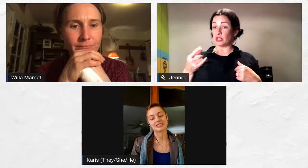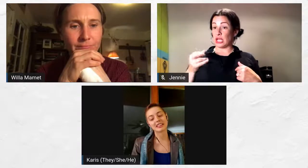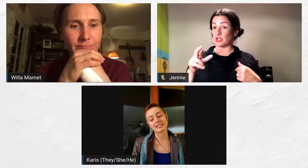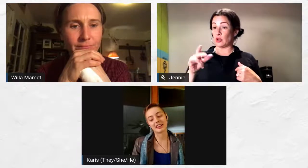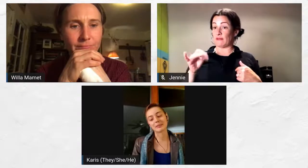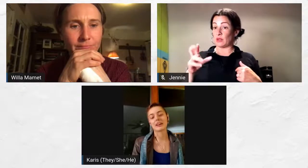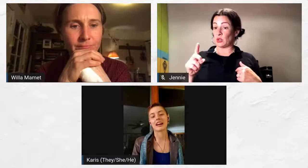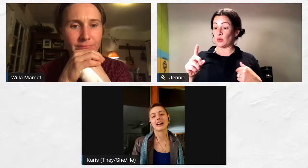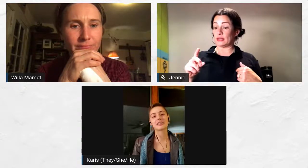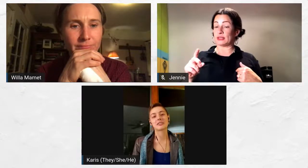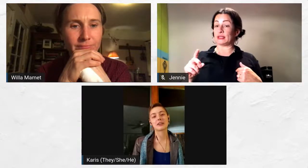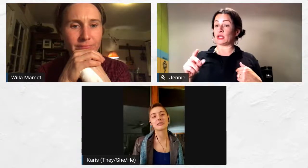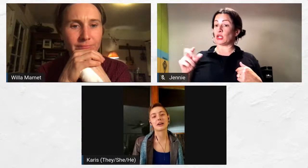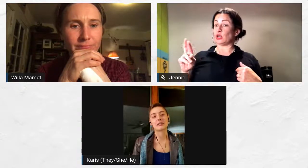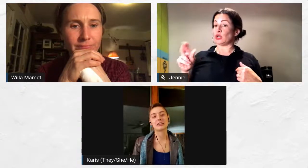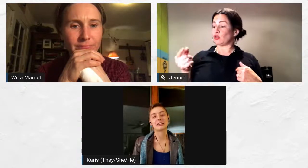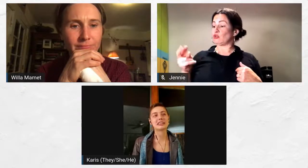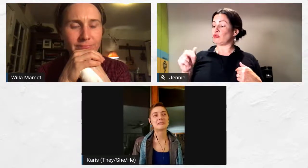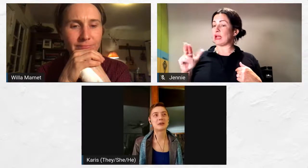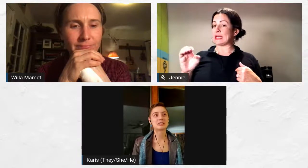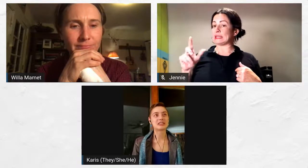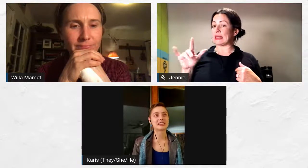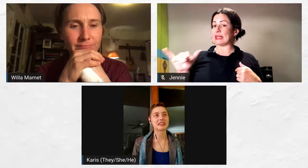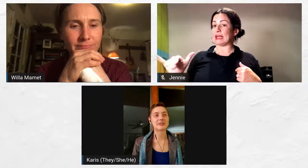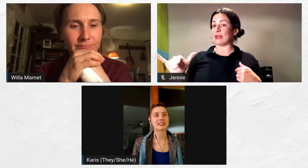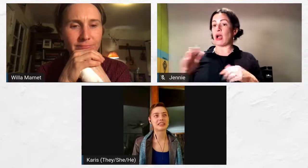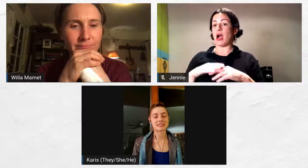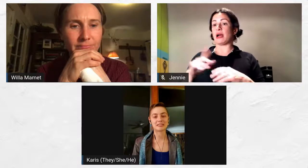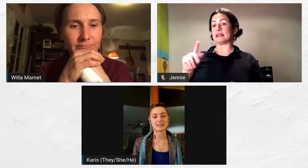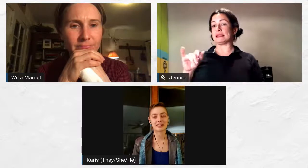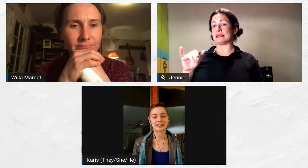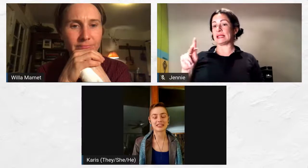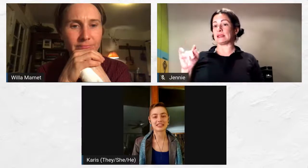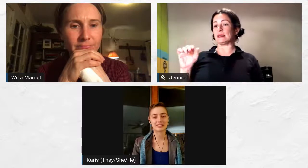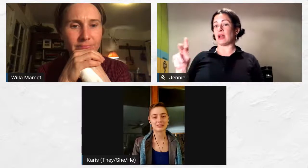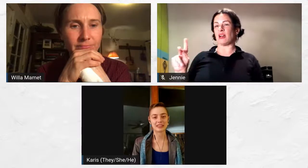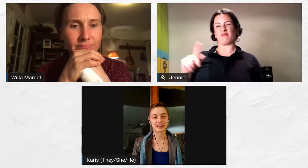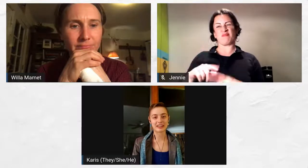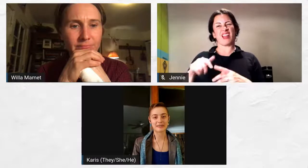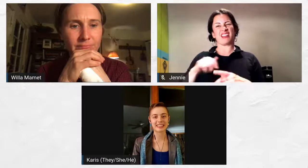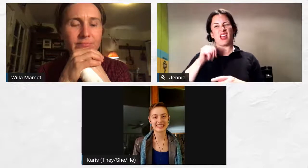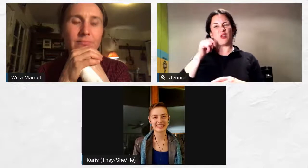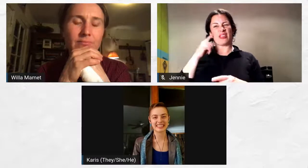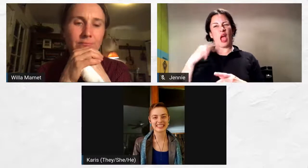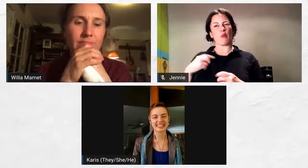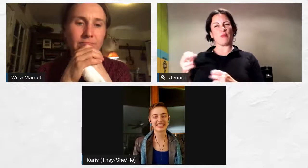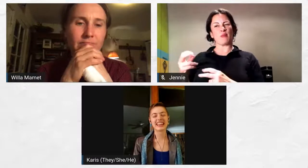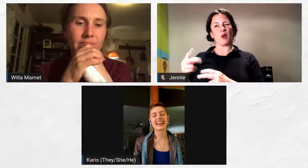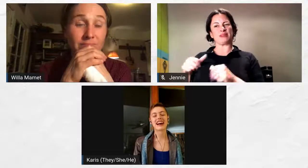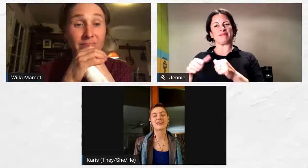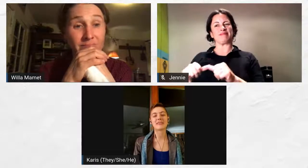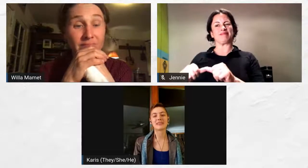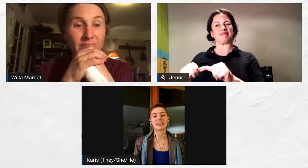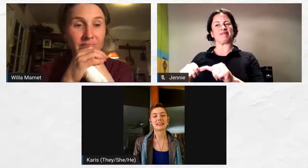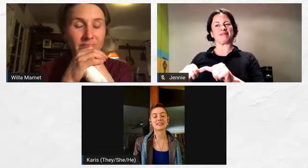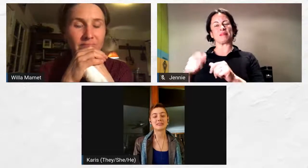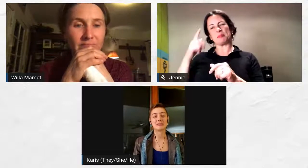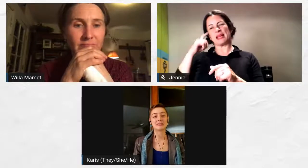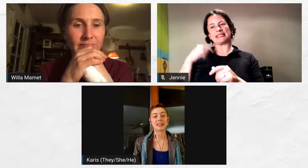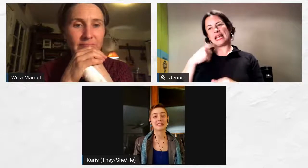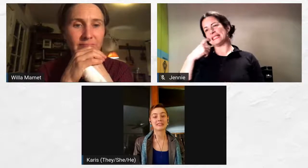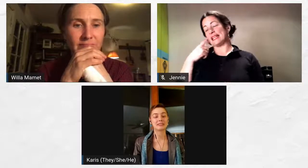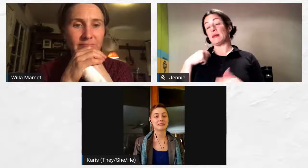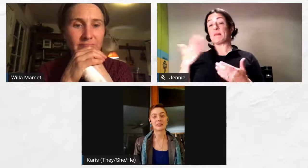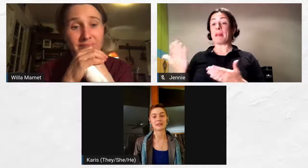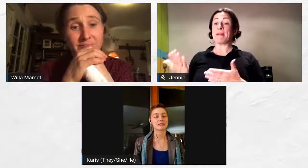Graceling on TikTok, but I don't know if I will keep posting on there because it was quite addictive. I might make a